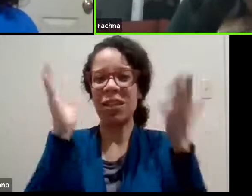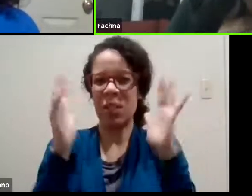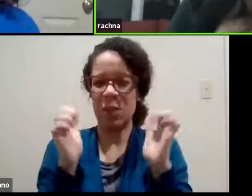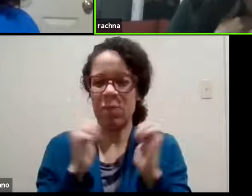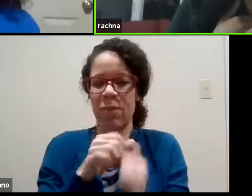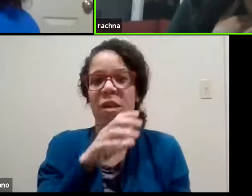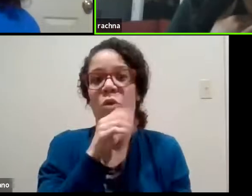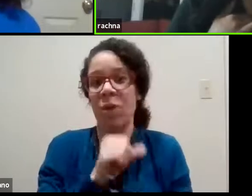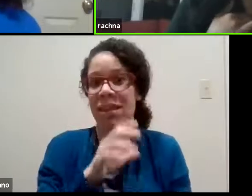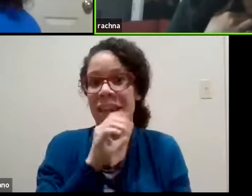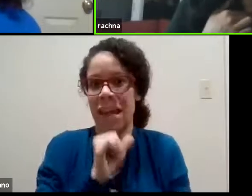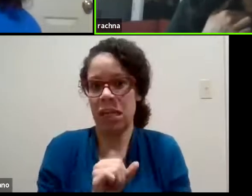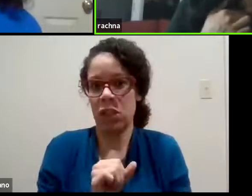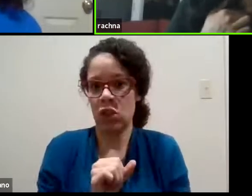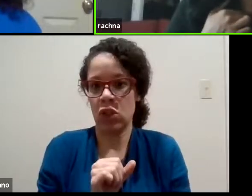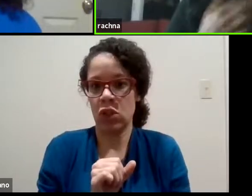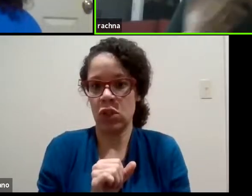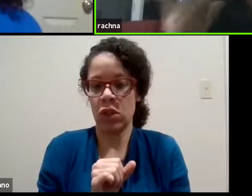age.